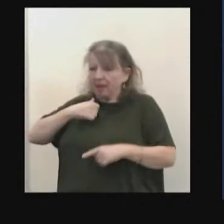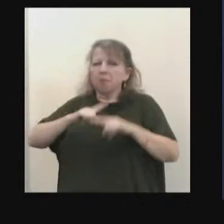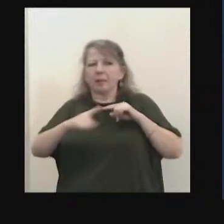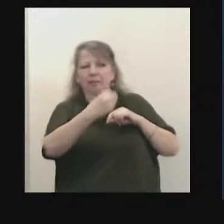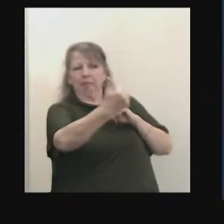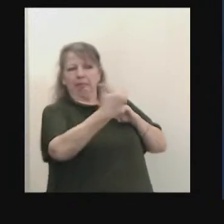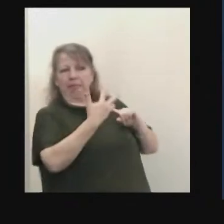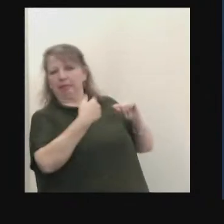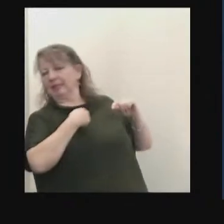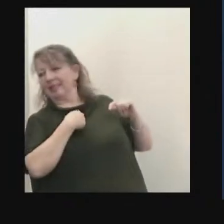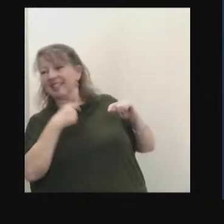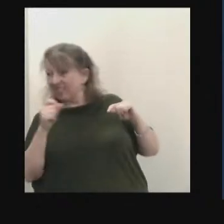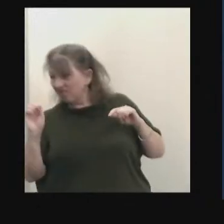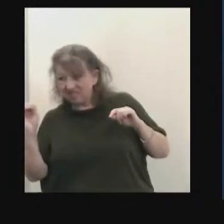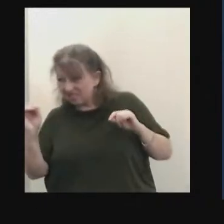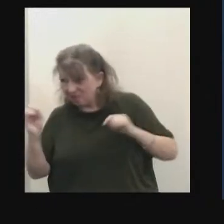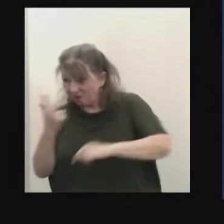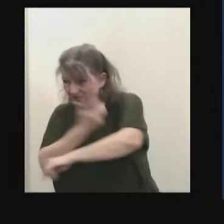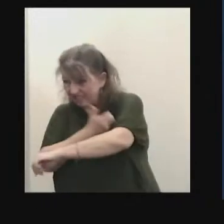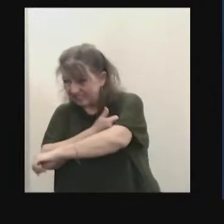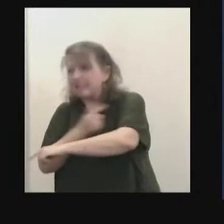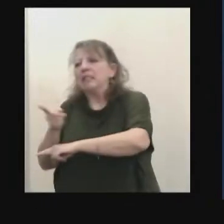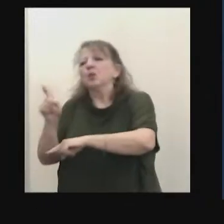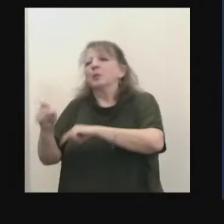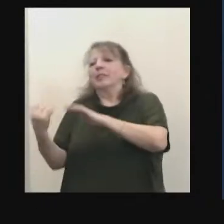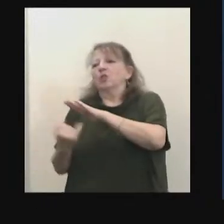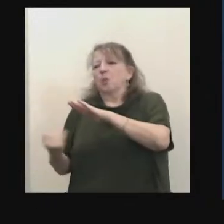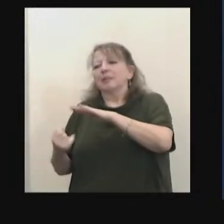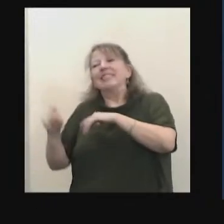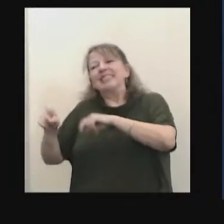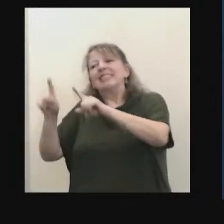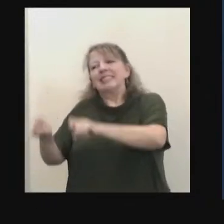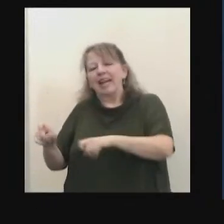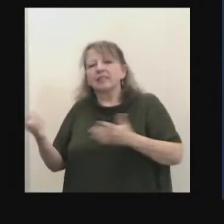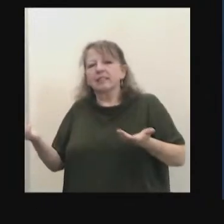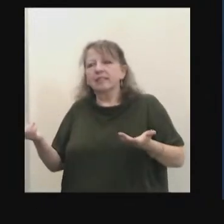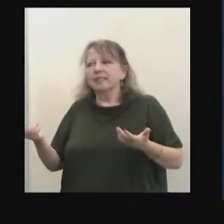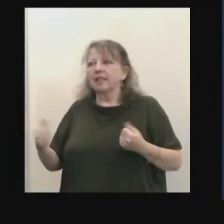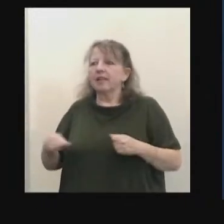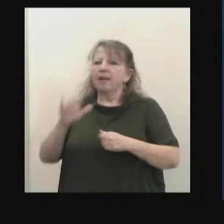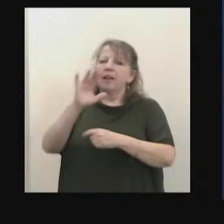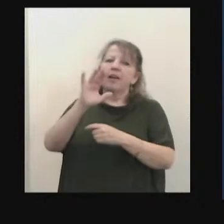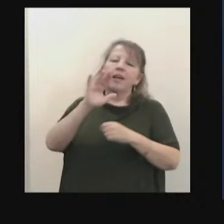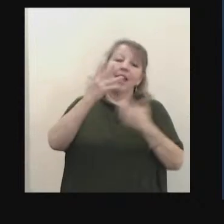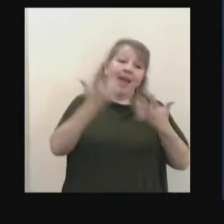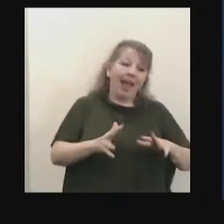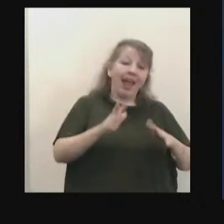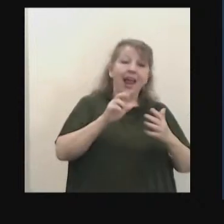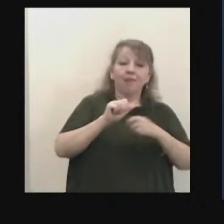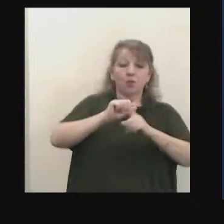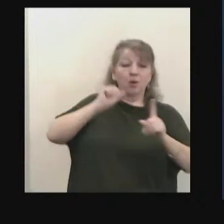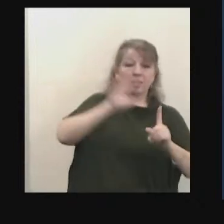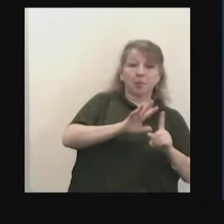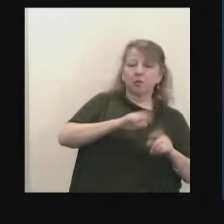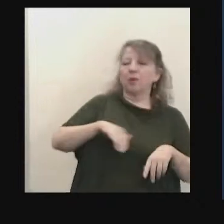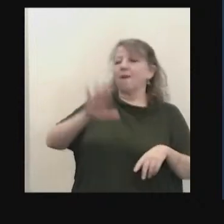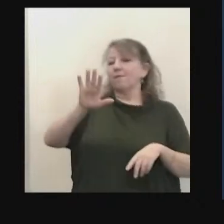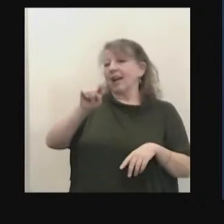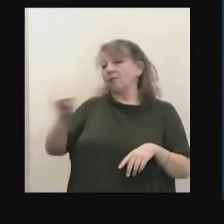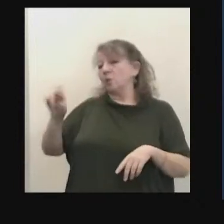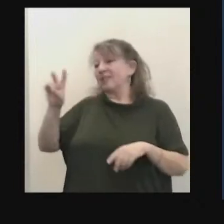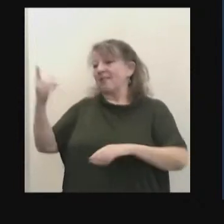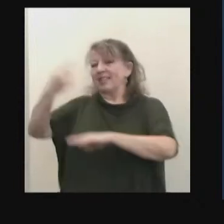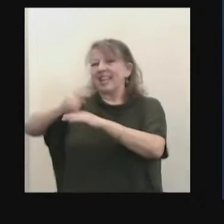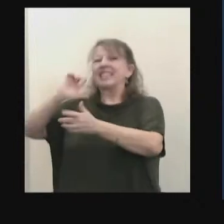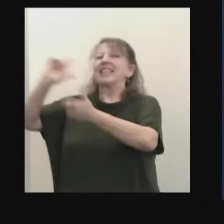if they're not fully vaccinated, and they should definitely get a test 5 to 7 days after the last exposure, especially if they have symptoms, they